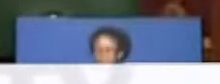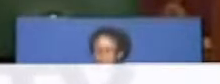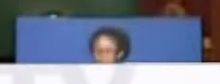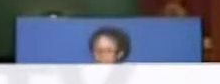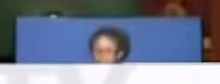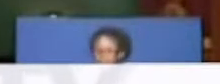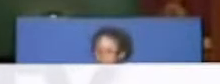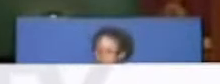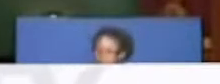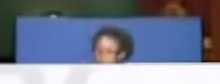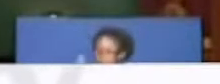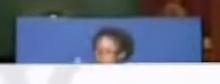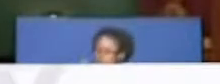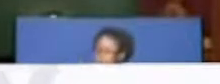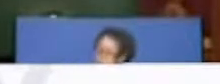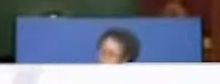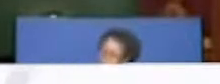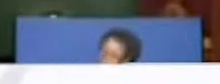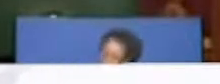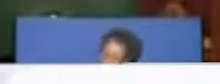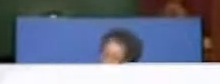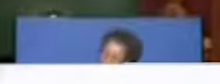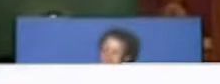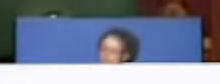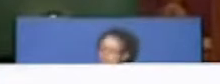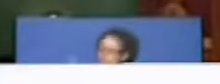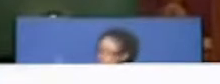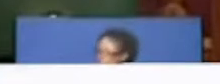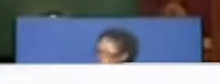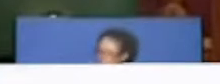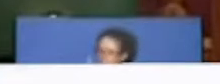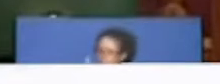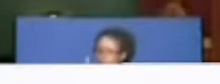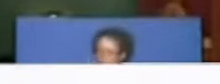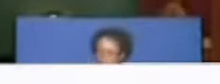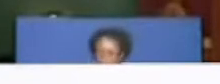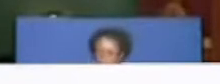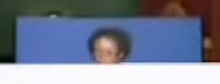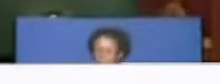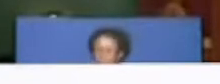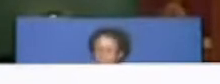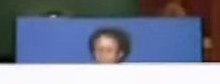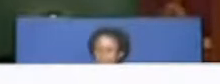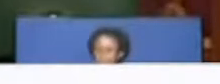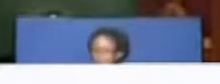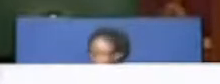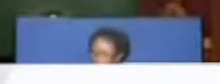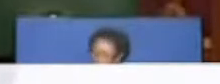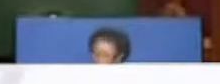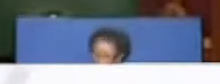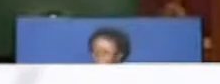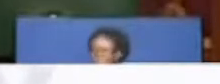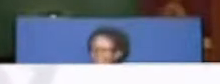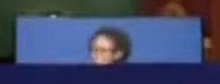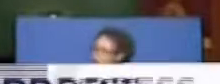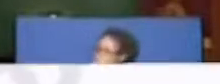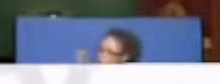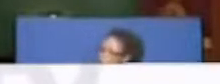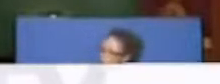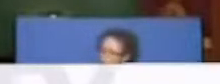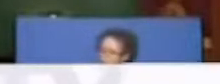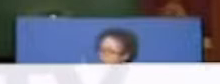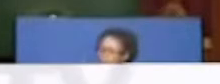ICU bed capacity only 180 beds countrywide. This translated to